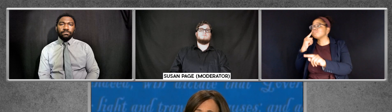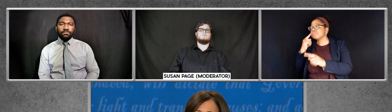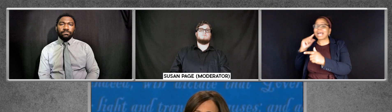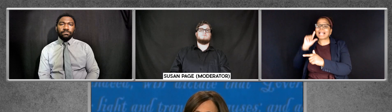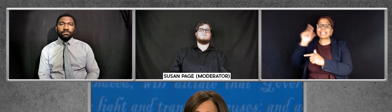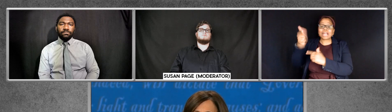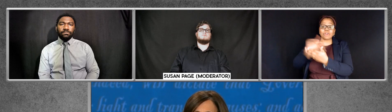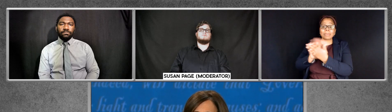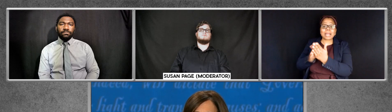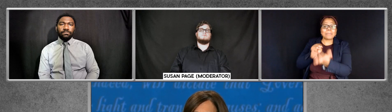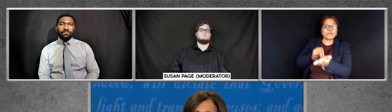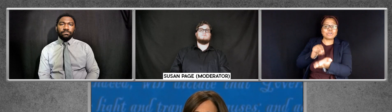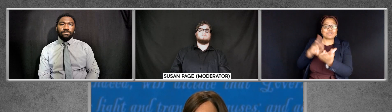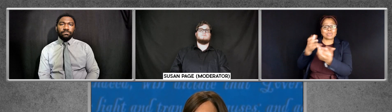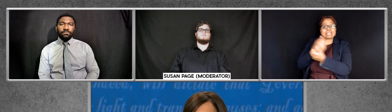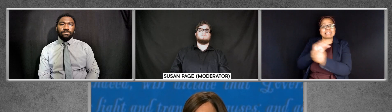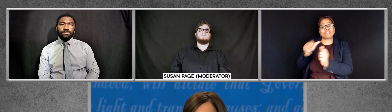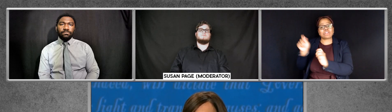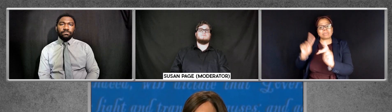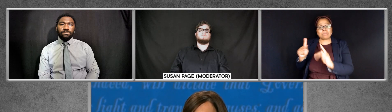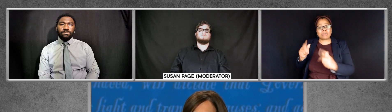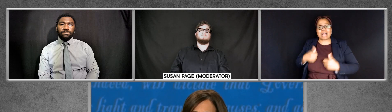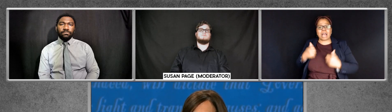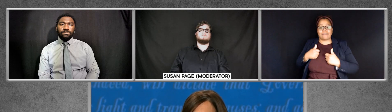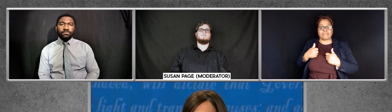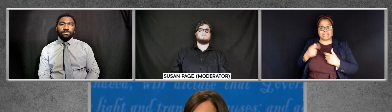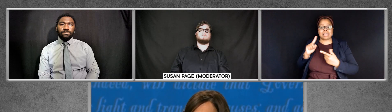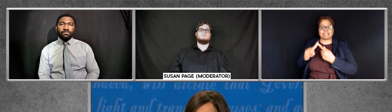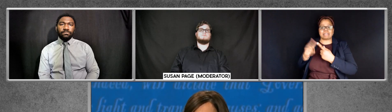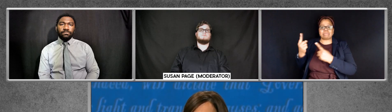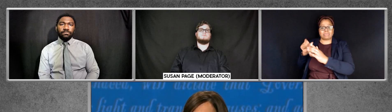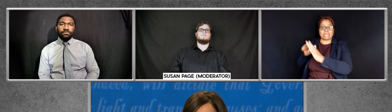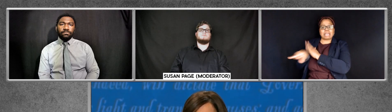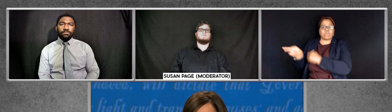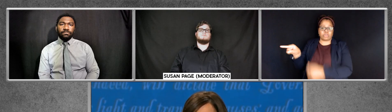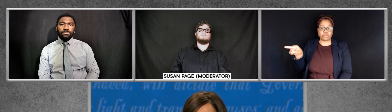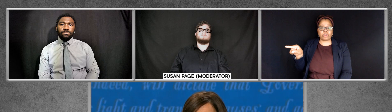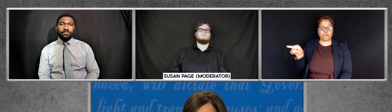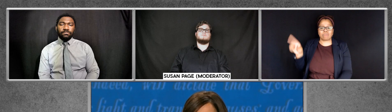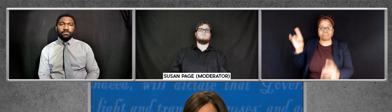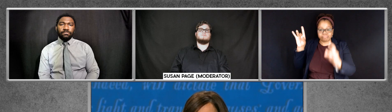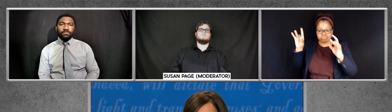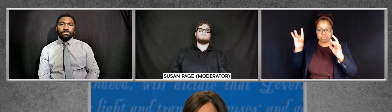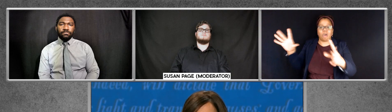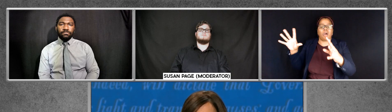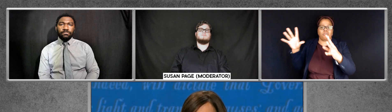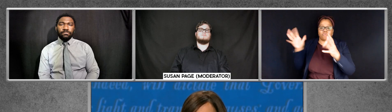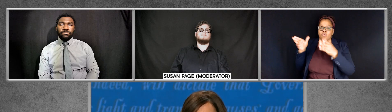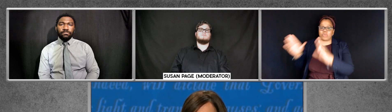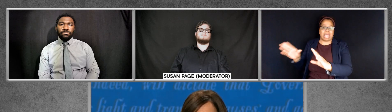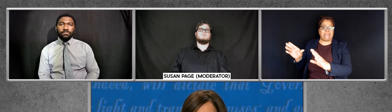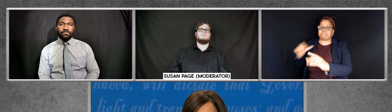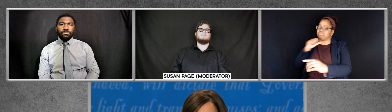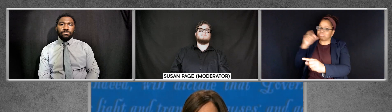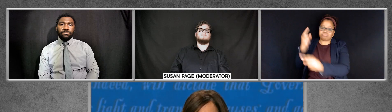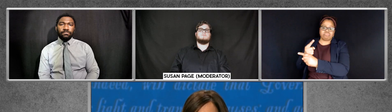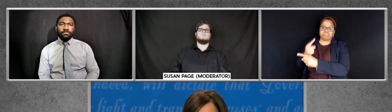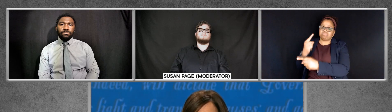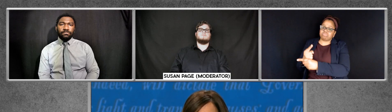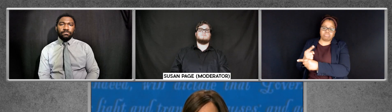save lives. And her life was taken unjustifiably and tragically and violently. And it brings